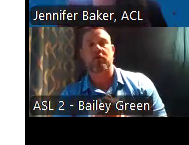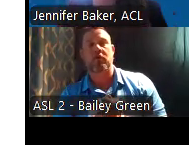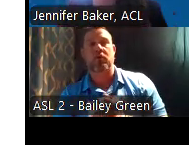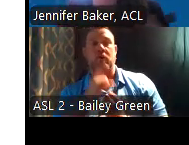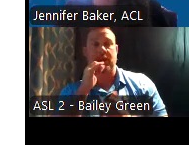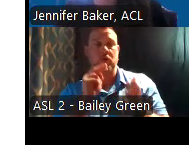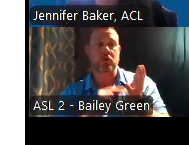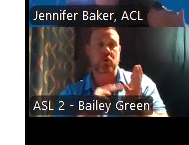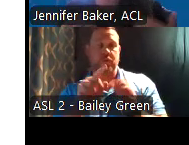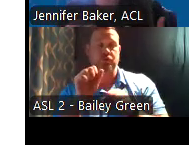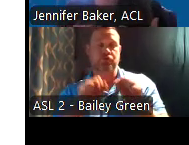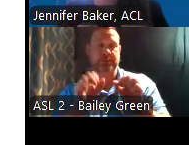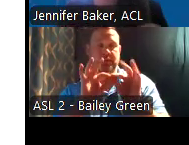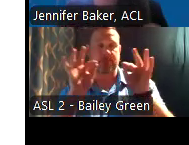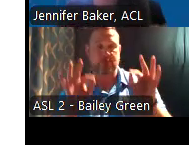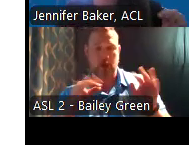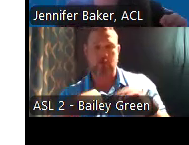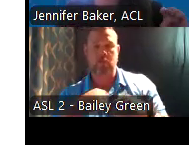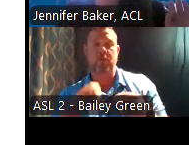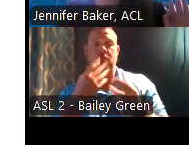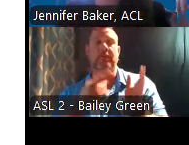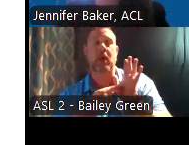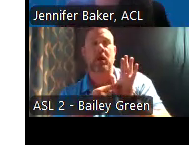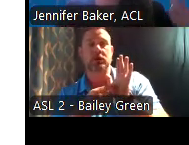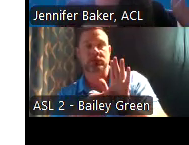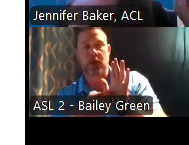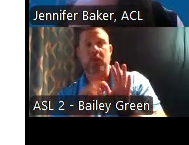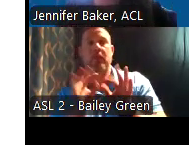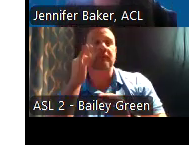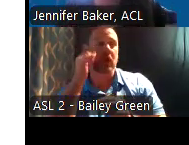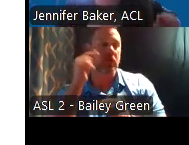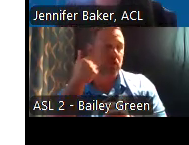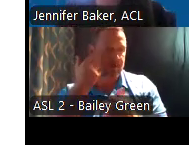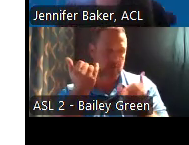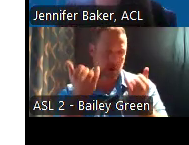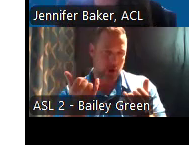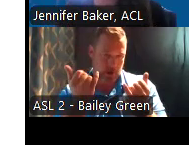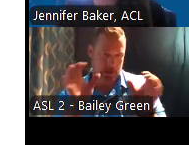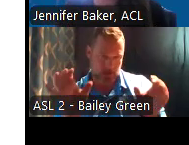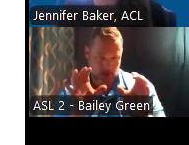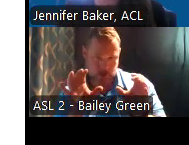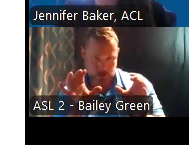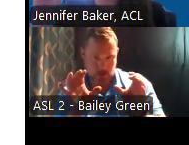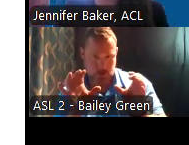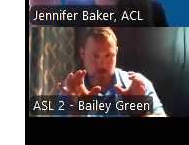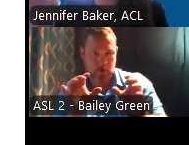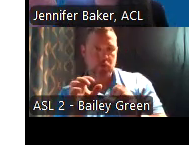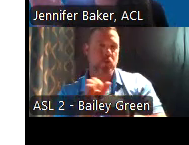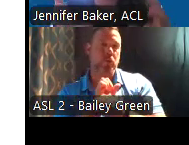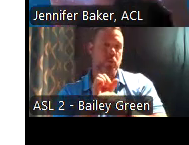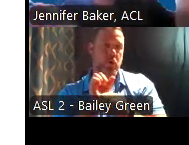strategic framework is that we then provide examples of what the federal government is currently doing to work